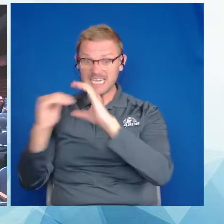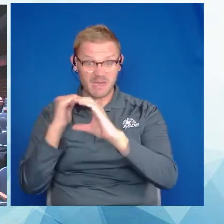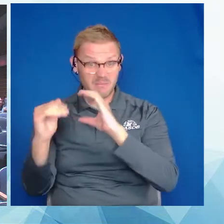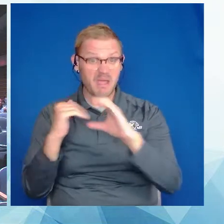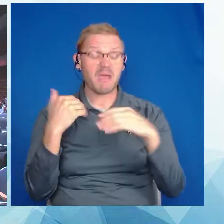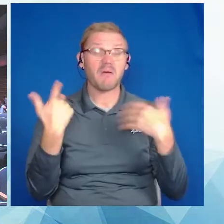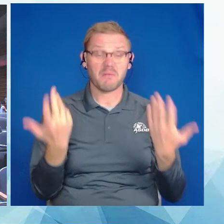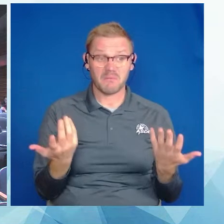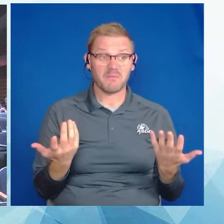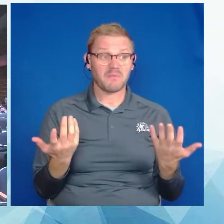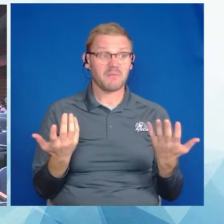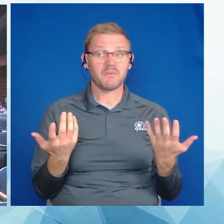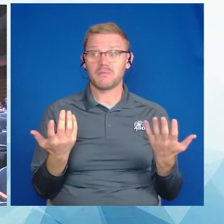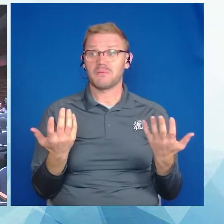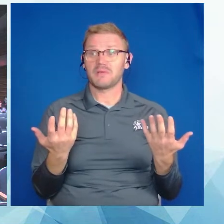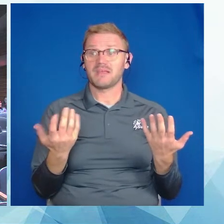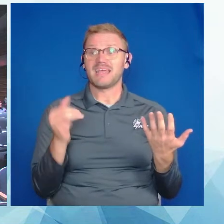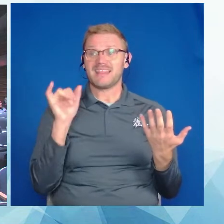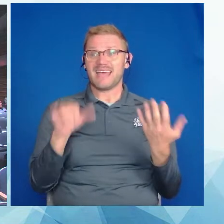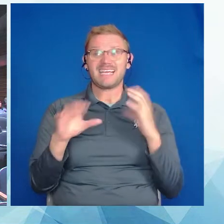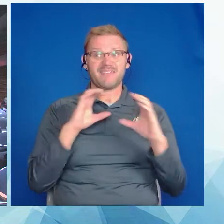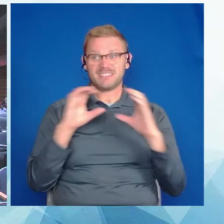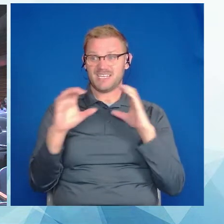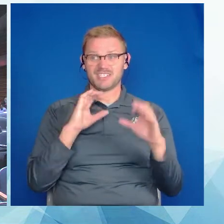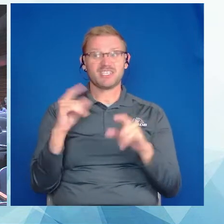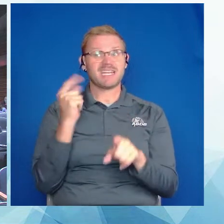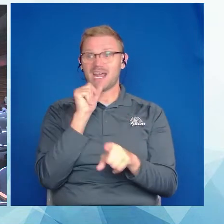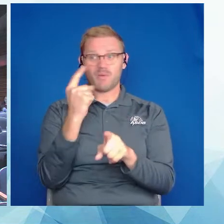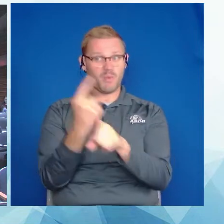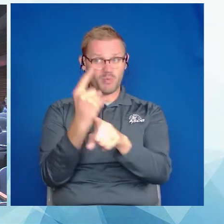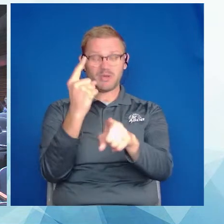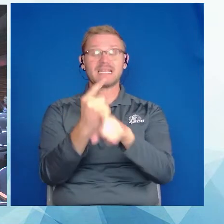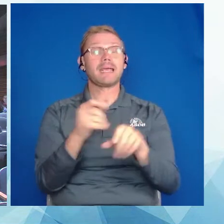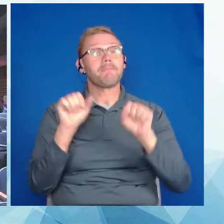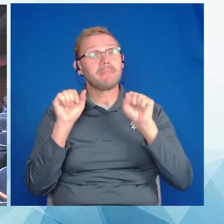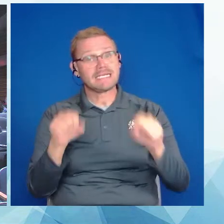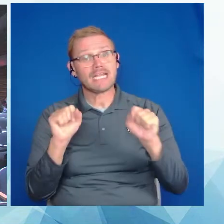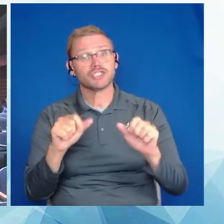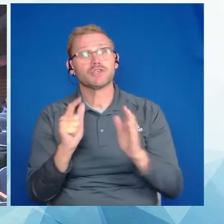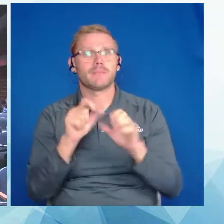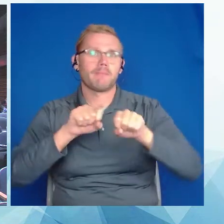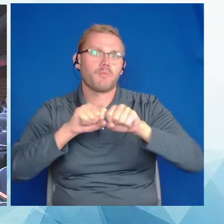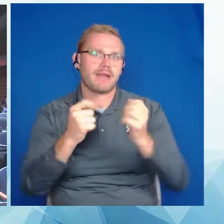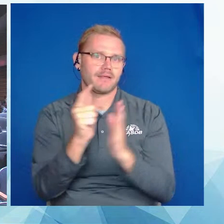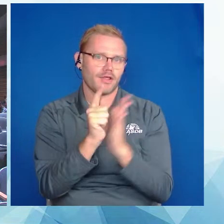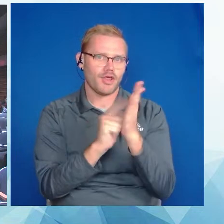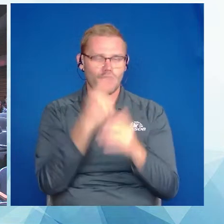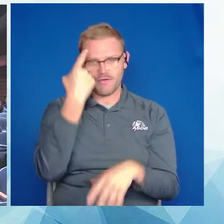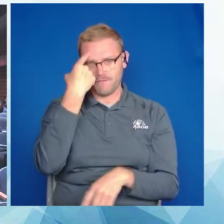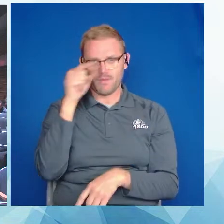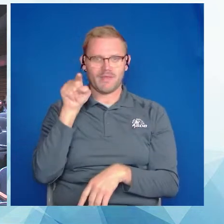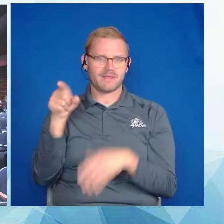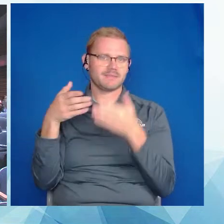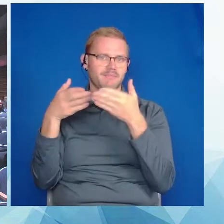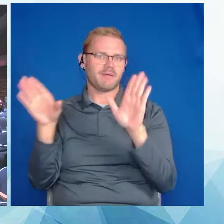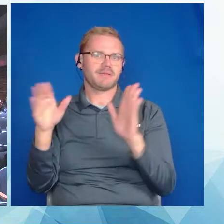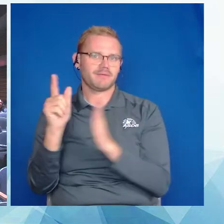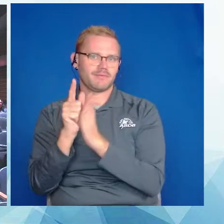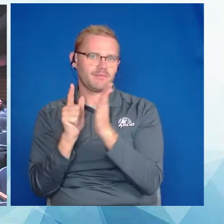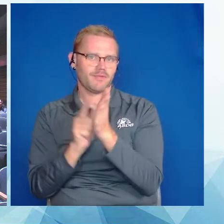discussion, then you're looking at potential violations of the open meeting law.